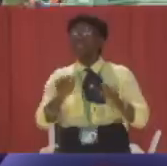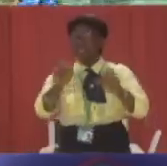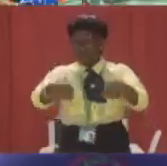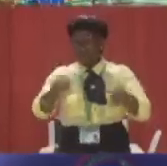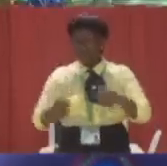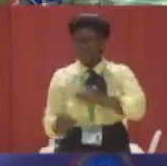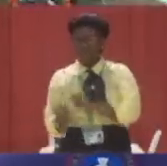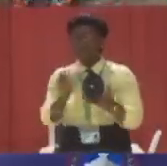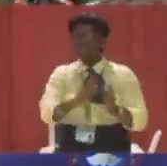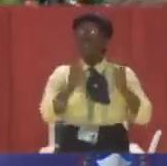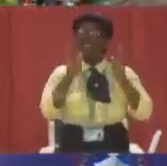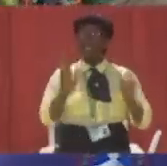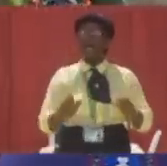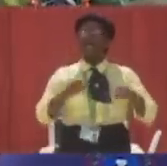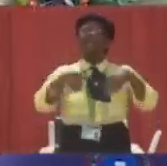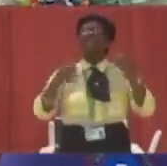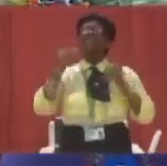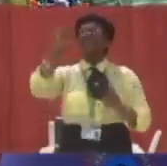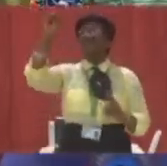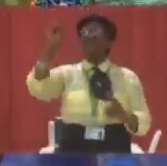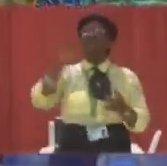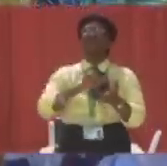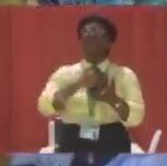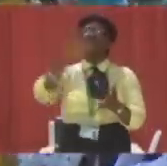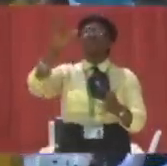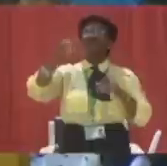Him honor, give Him adoration.